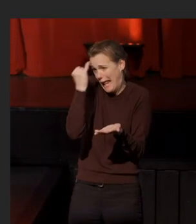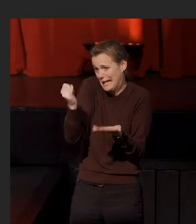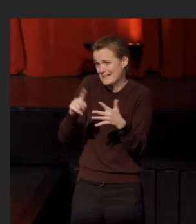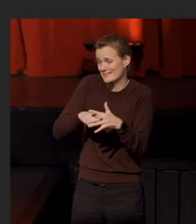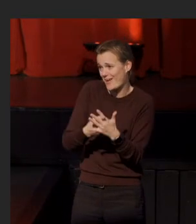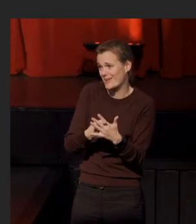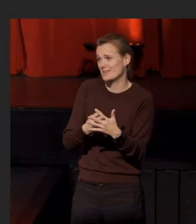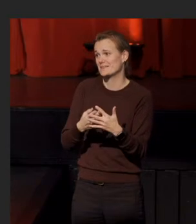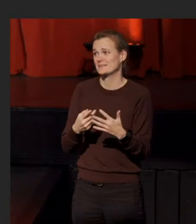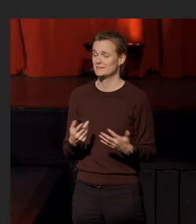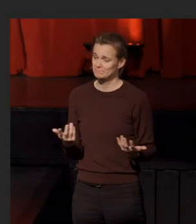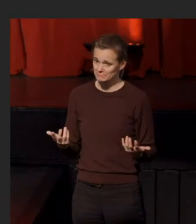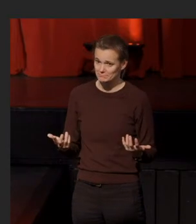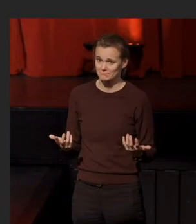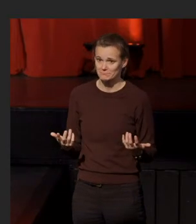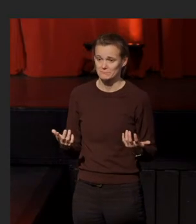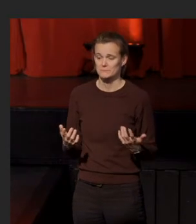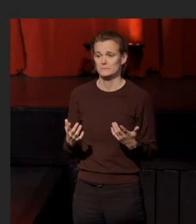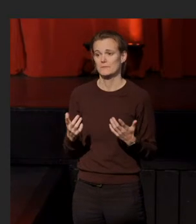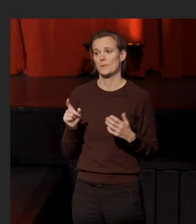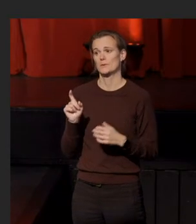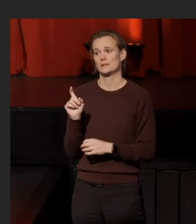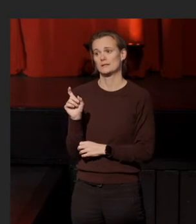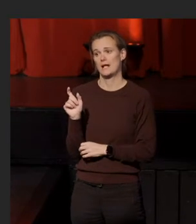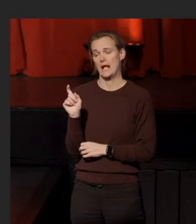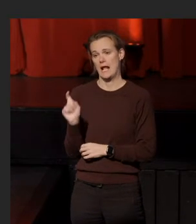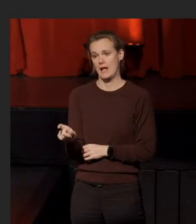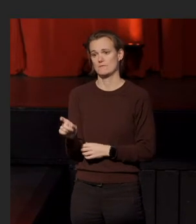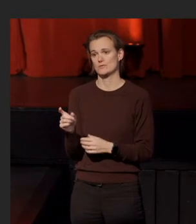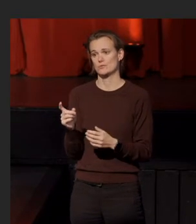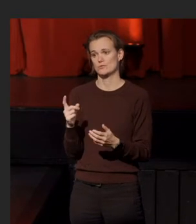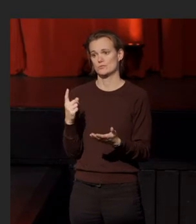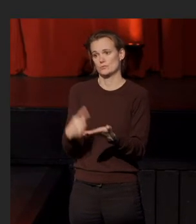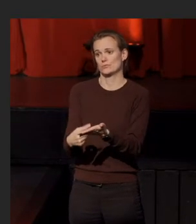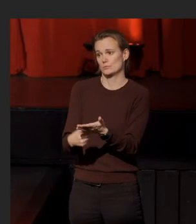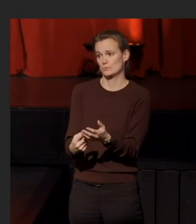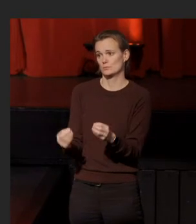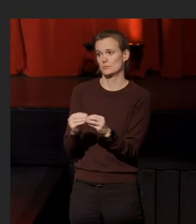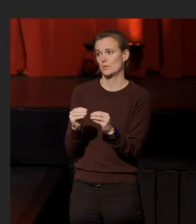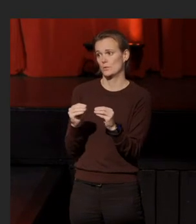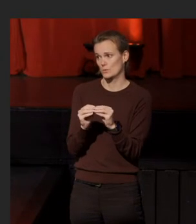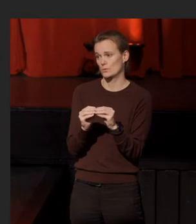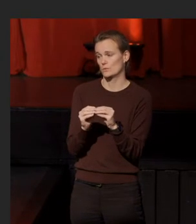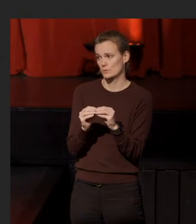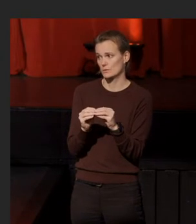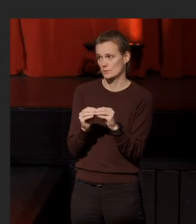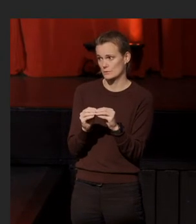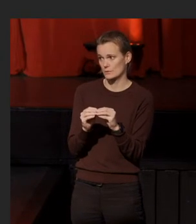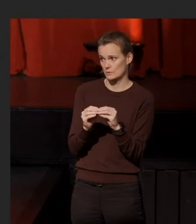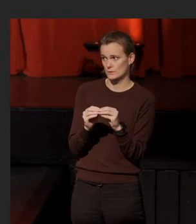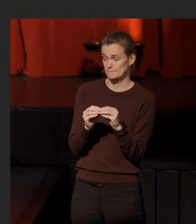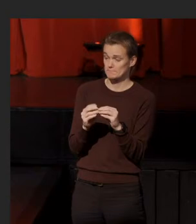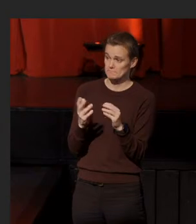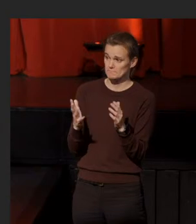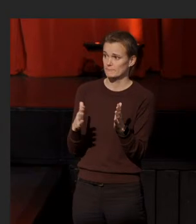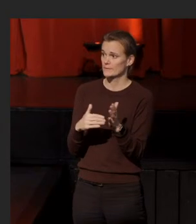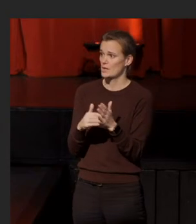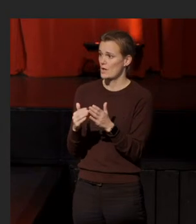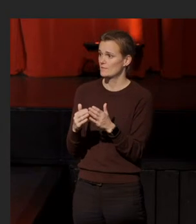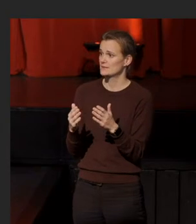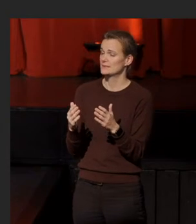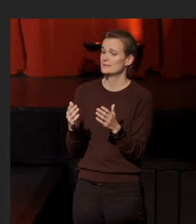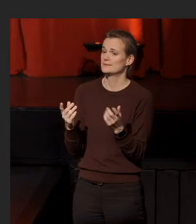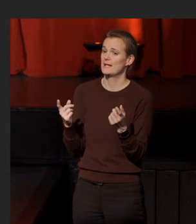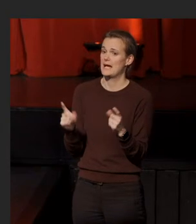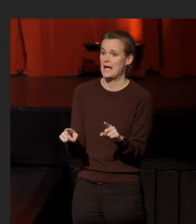think that that's something that we need to bring into these conversations, because often we do get to that follow-up question of,